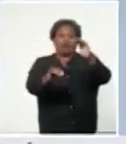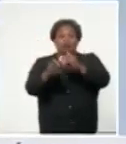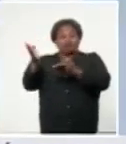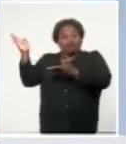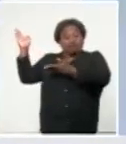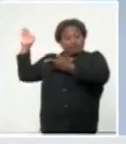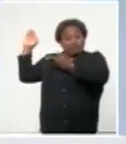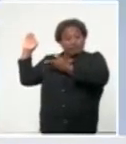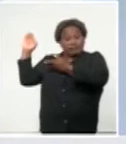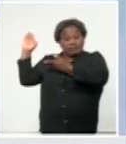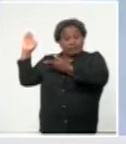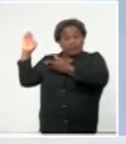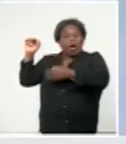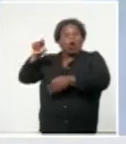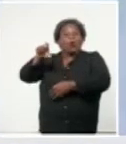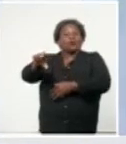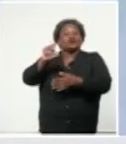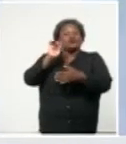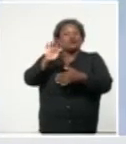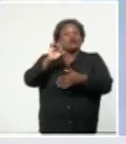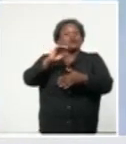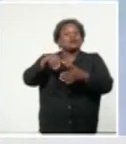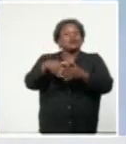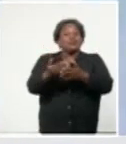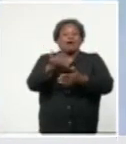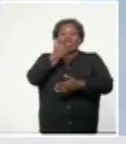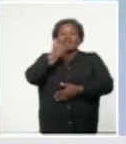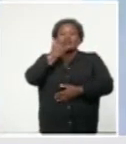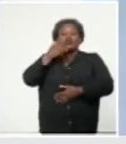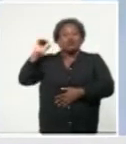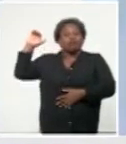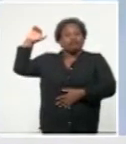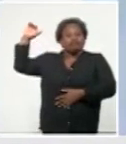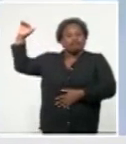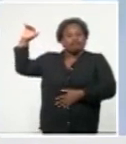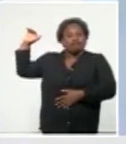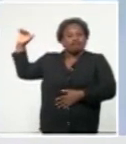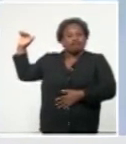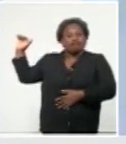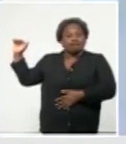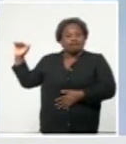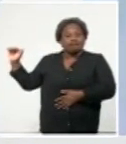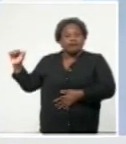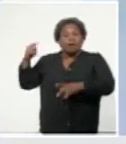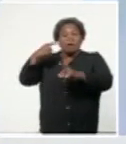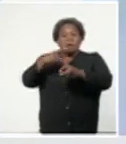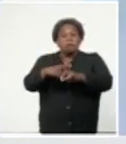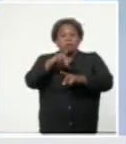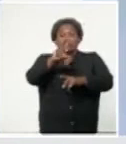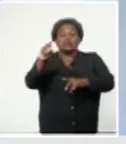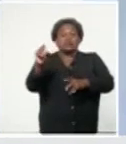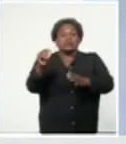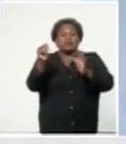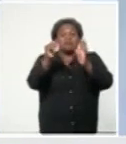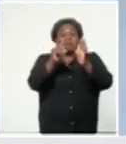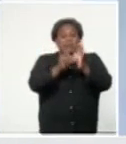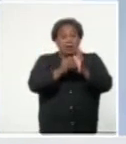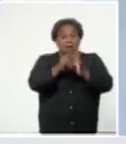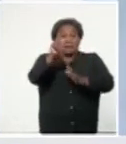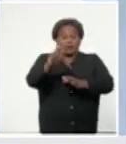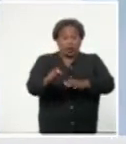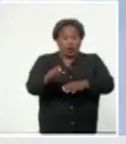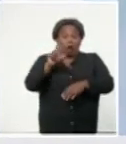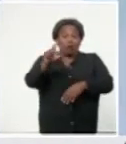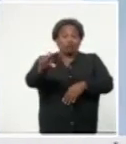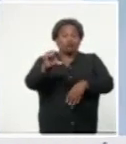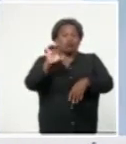3.93, which is lower than the one reported yesterday. Mayabeque province has a rate similar to